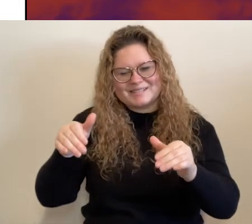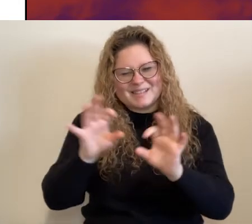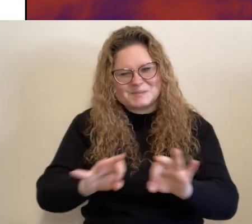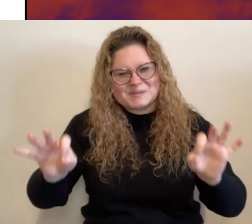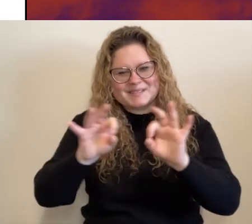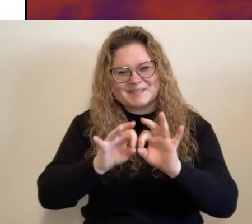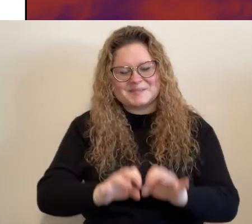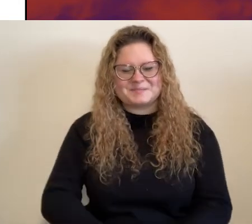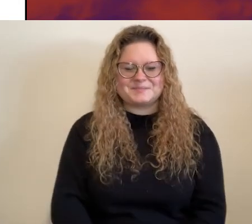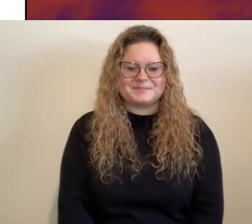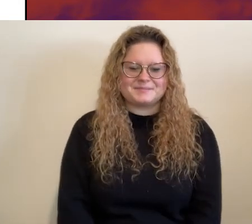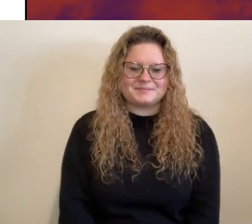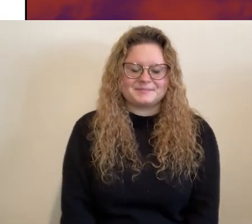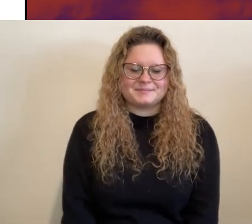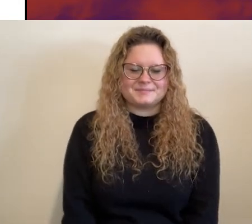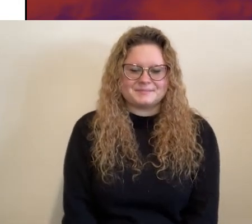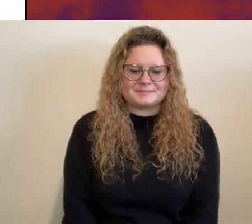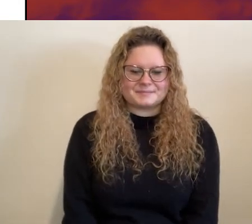And then when we look more on